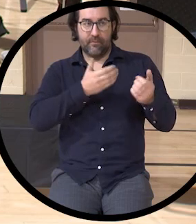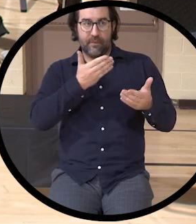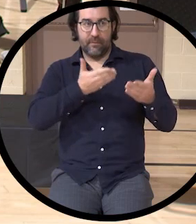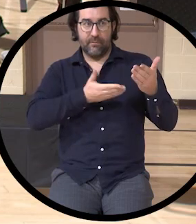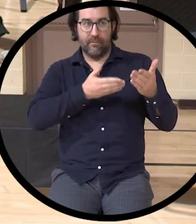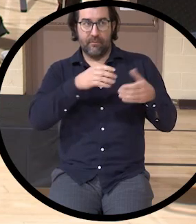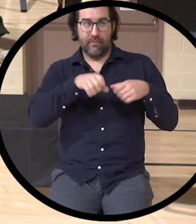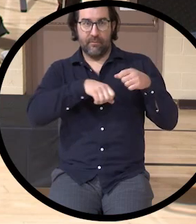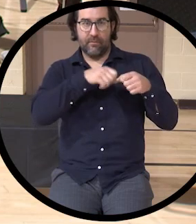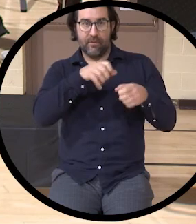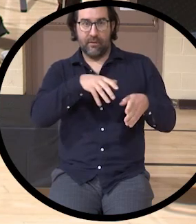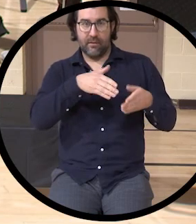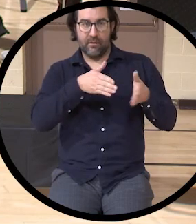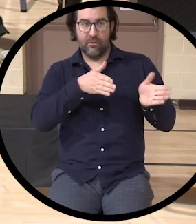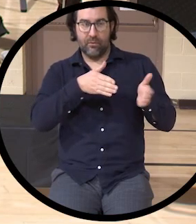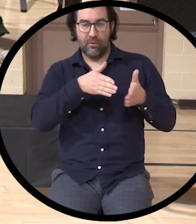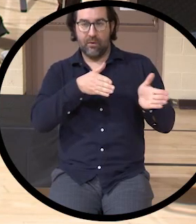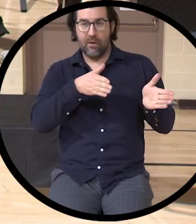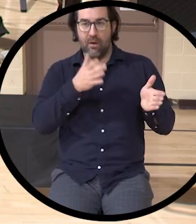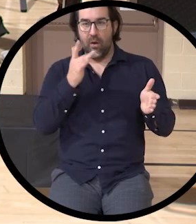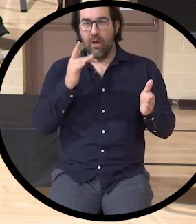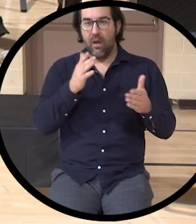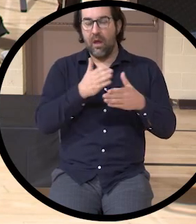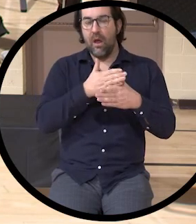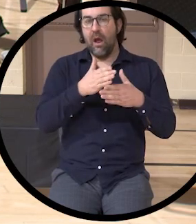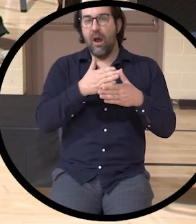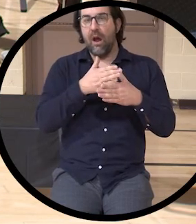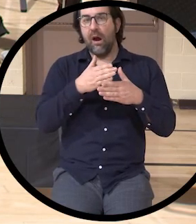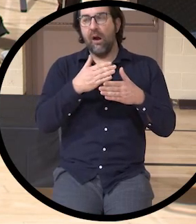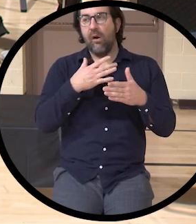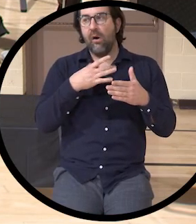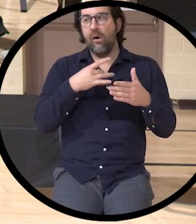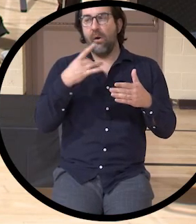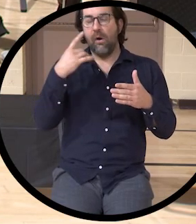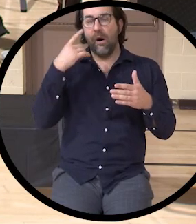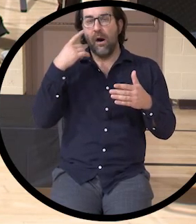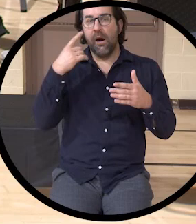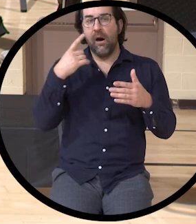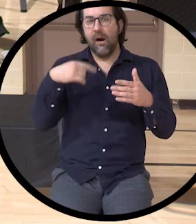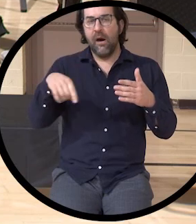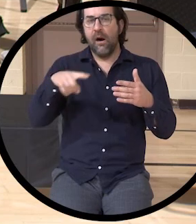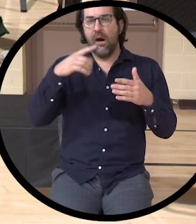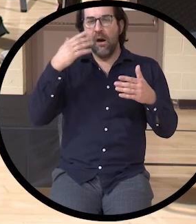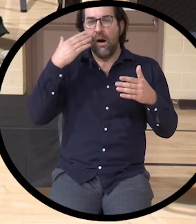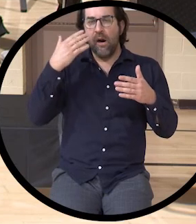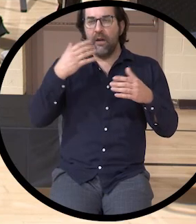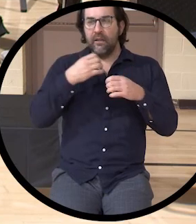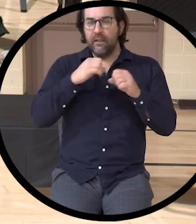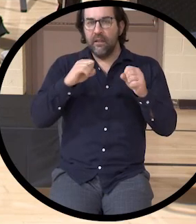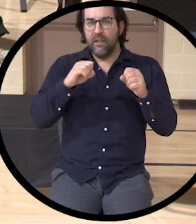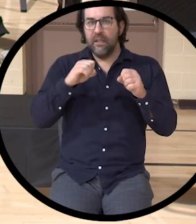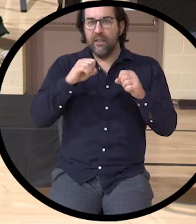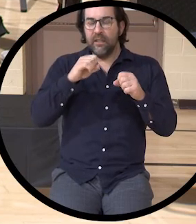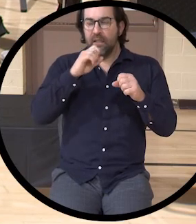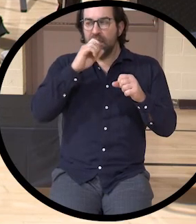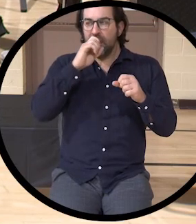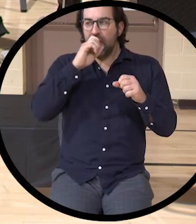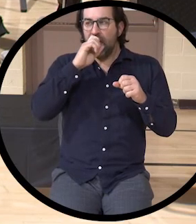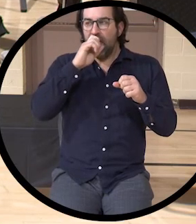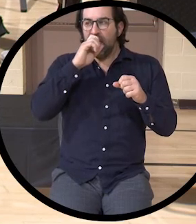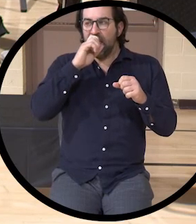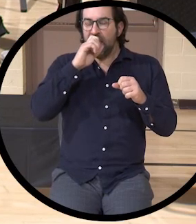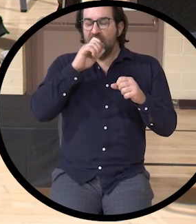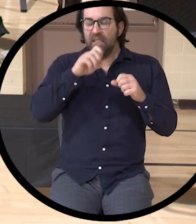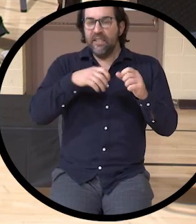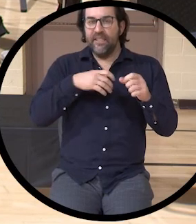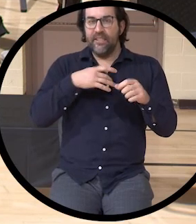a cyclist in that door zone, because I think in shared conditions, while we like to think that a lot of us know it's safest to ride in the middle of the road, it feels uncomfortable